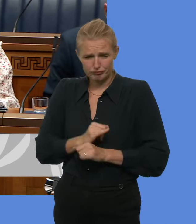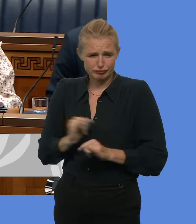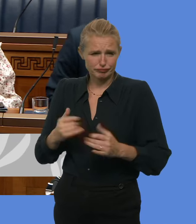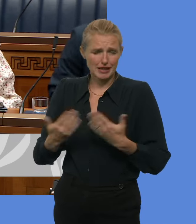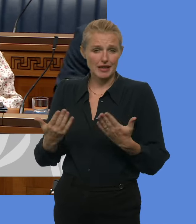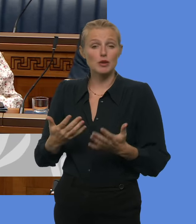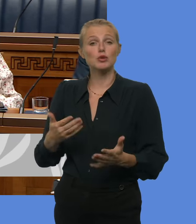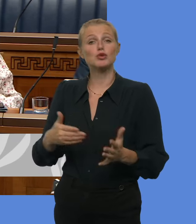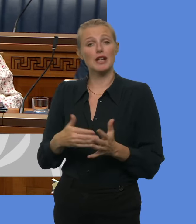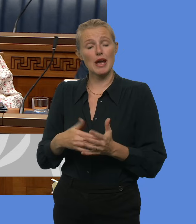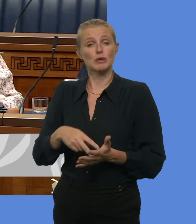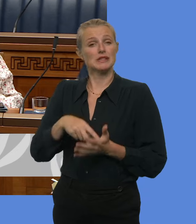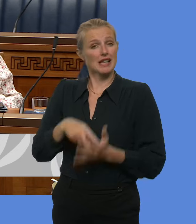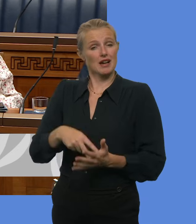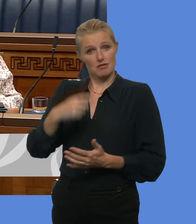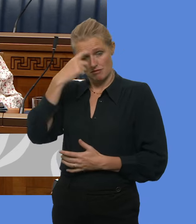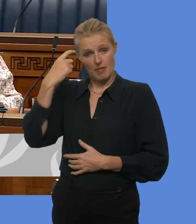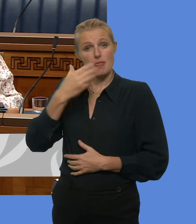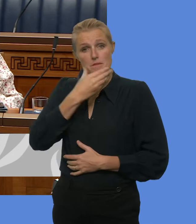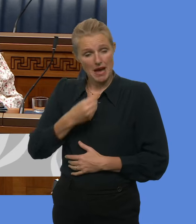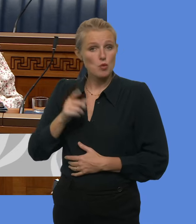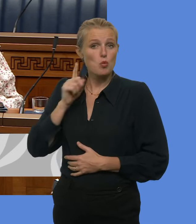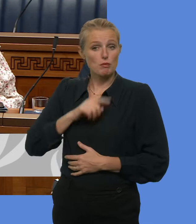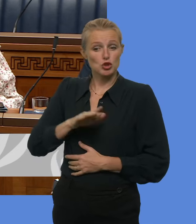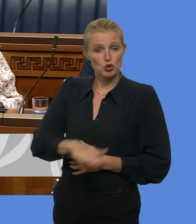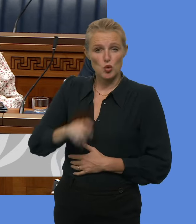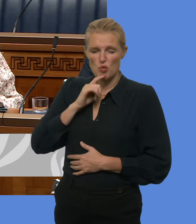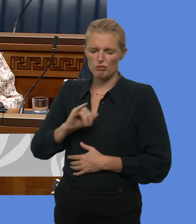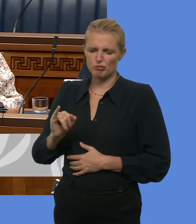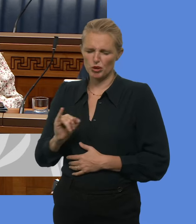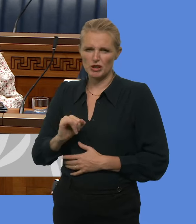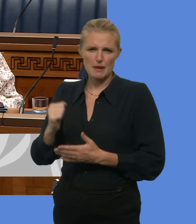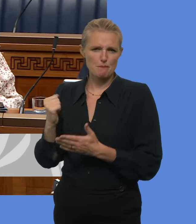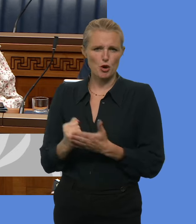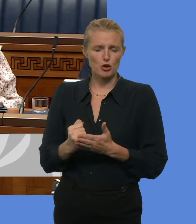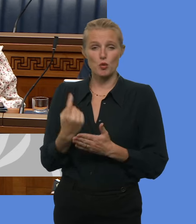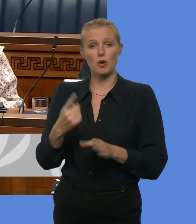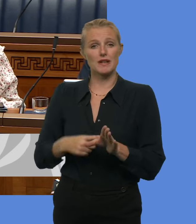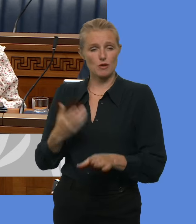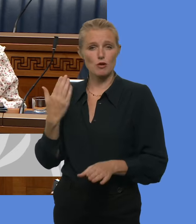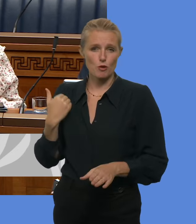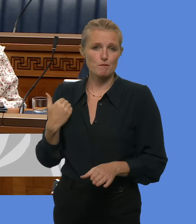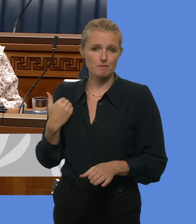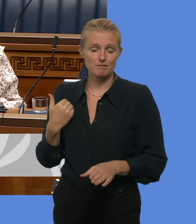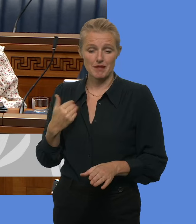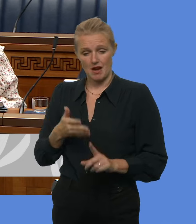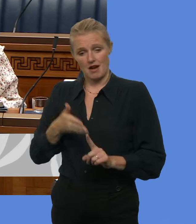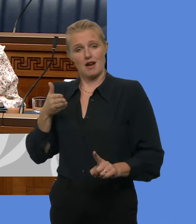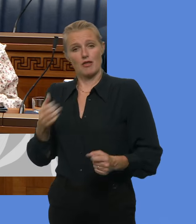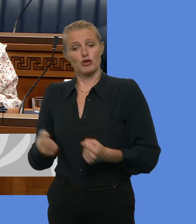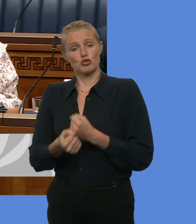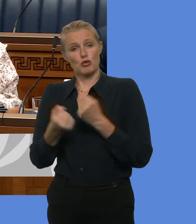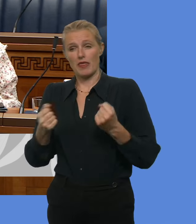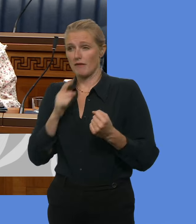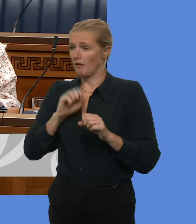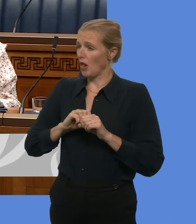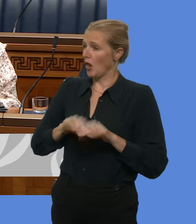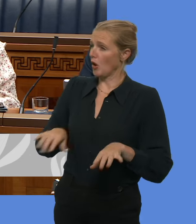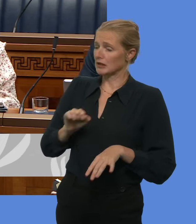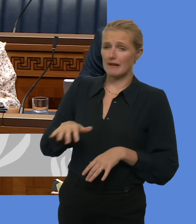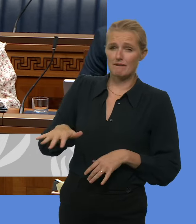to remember the men, women and children who were brutally murdered 1 year ago, and to recognise the strength of those who have lost loved ones